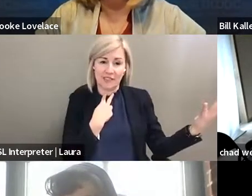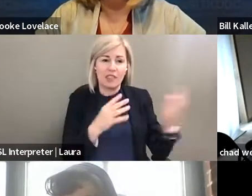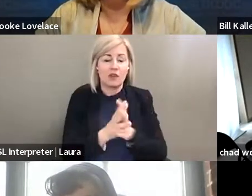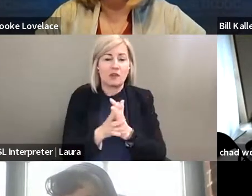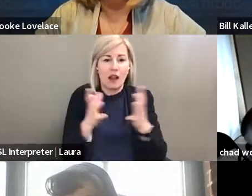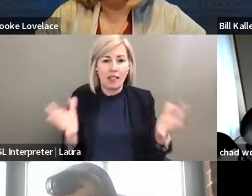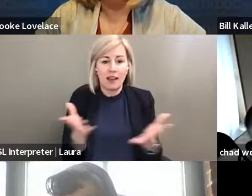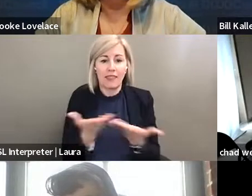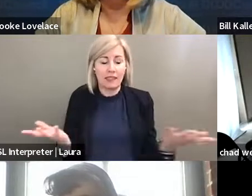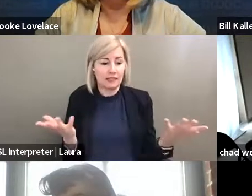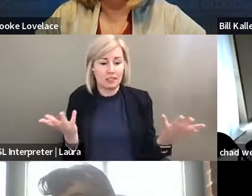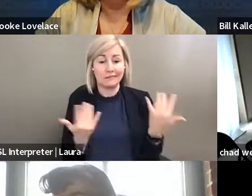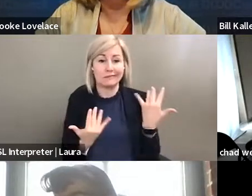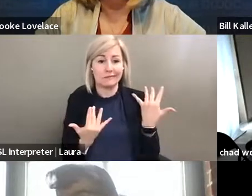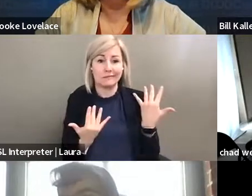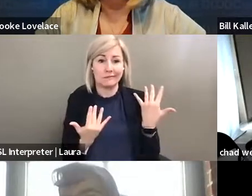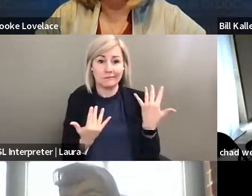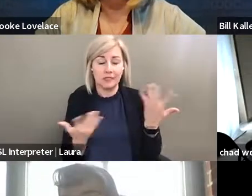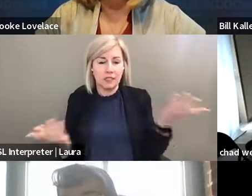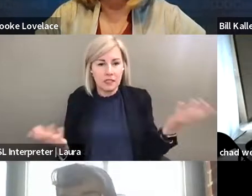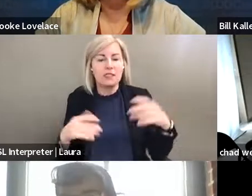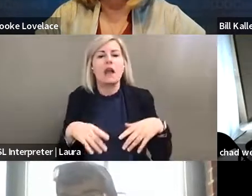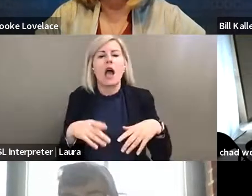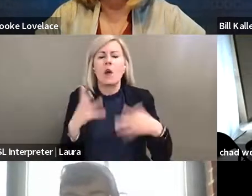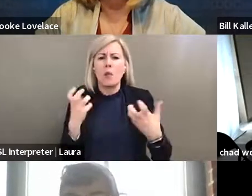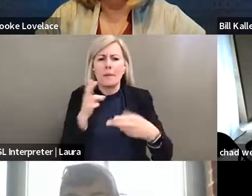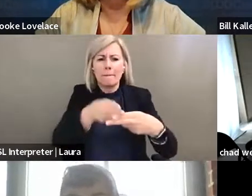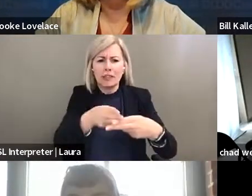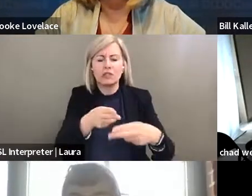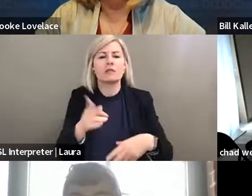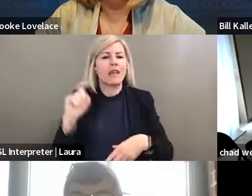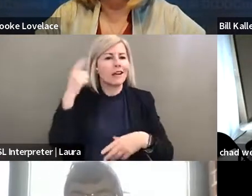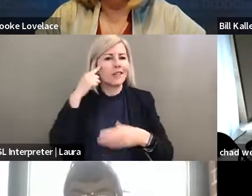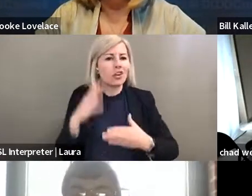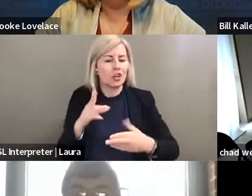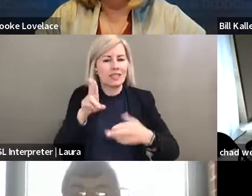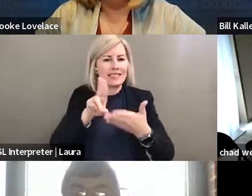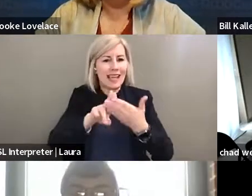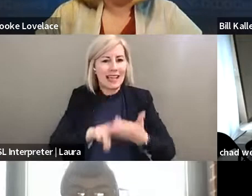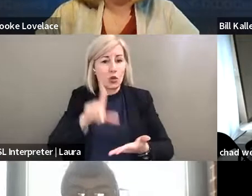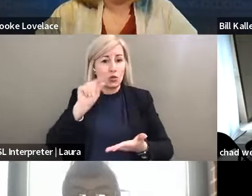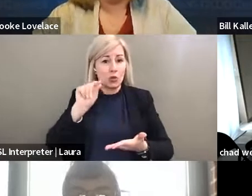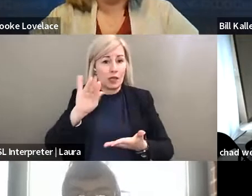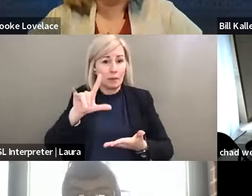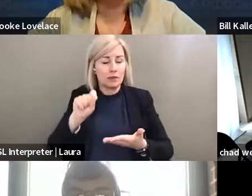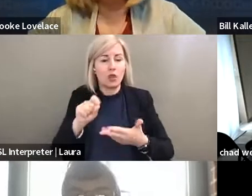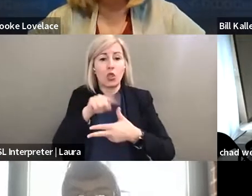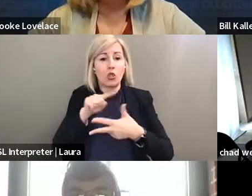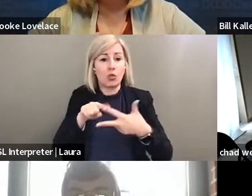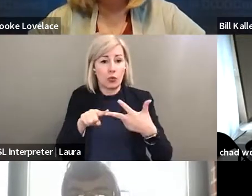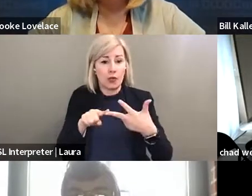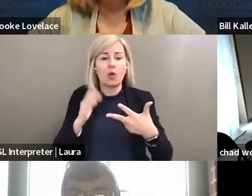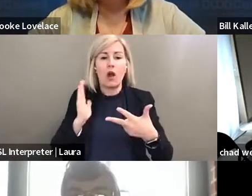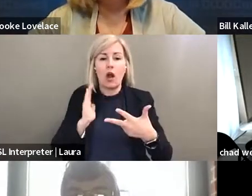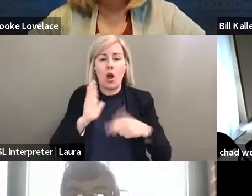things just stuck there. But I wanted to mention that the governor is signing those 20 bills into law. 3 of them were on our